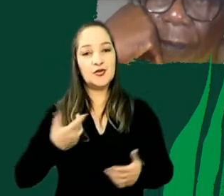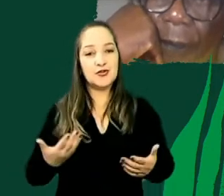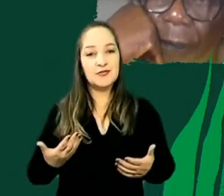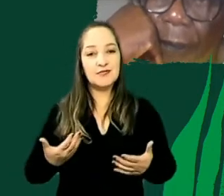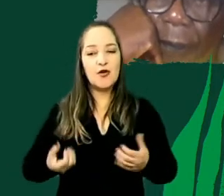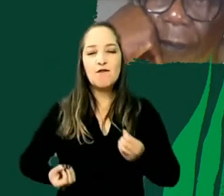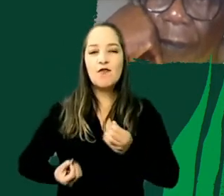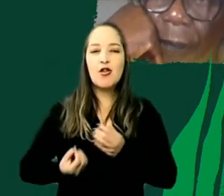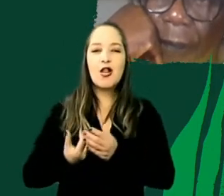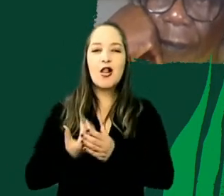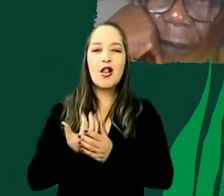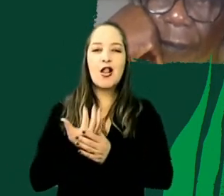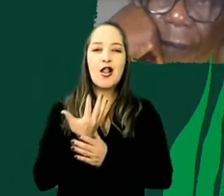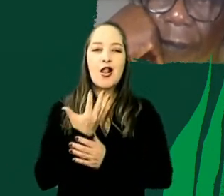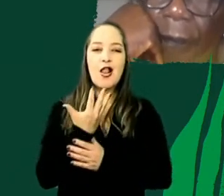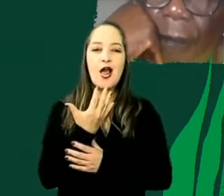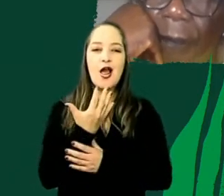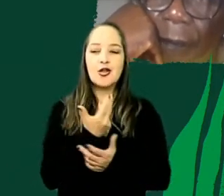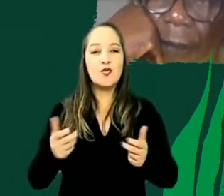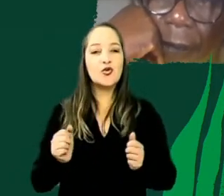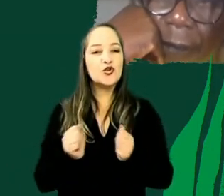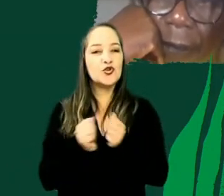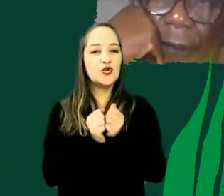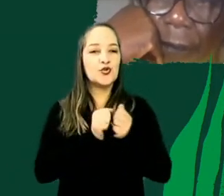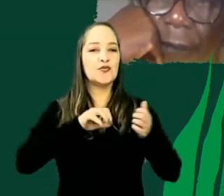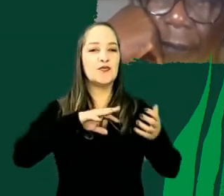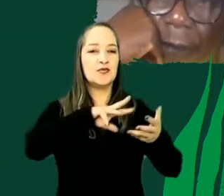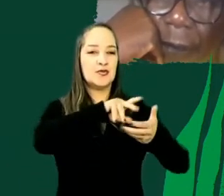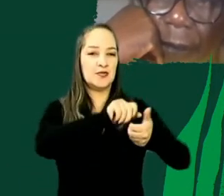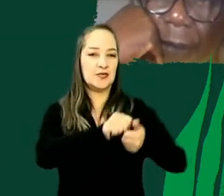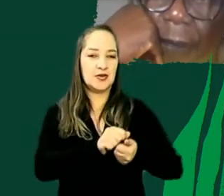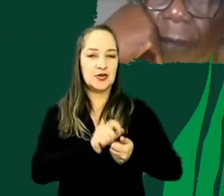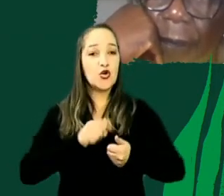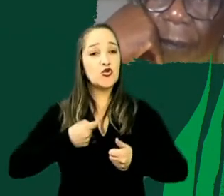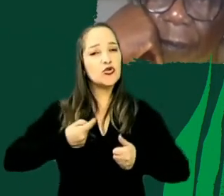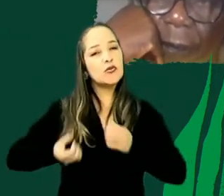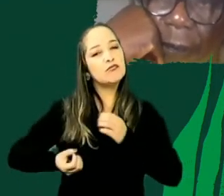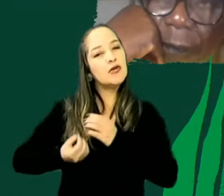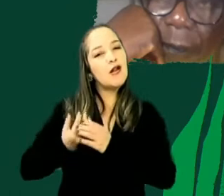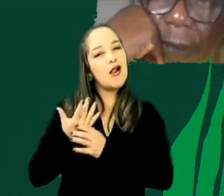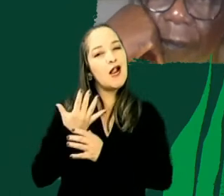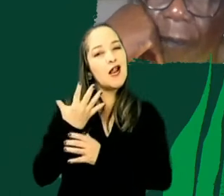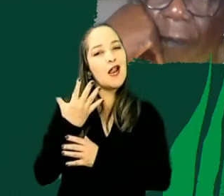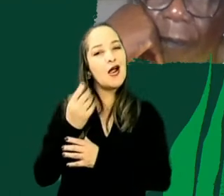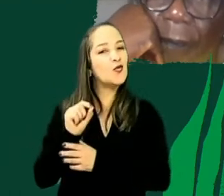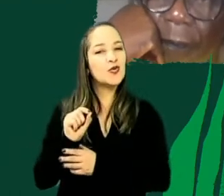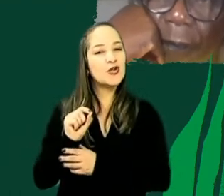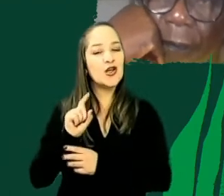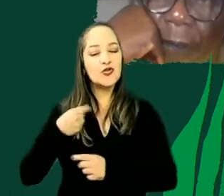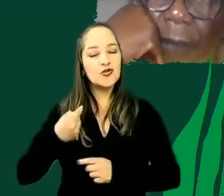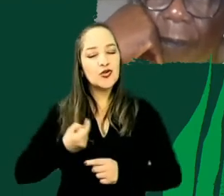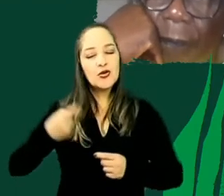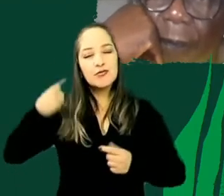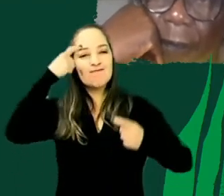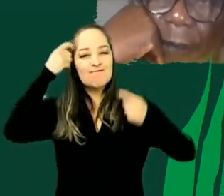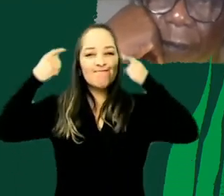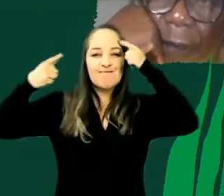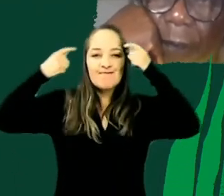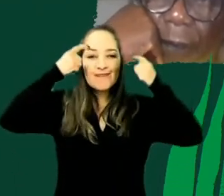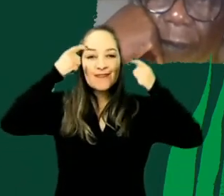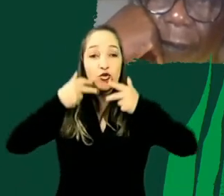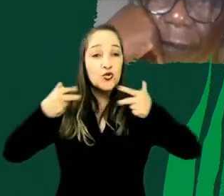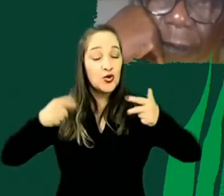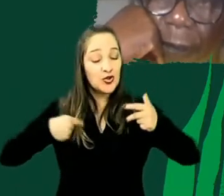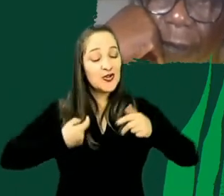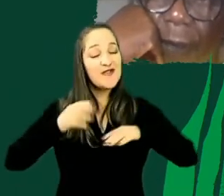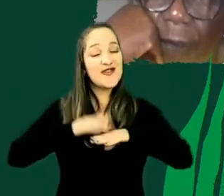so we, our bloom is our creations. We make things. We, you know, we dance and we sing and we,